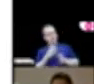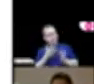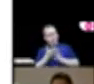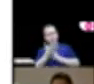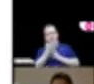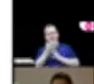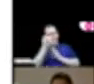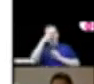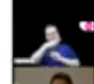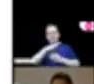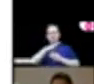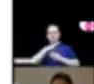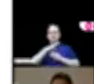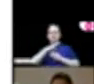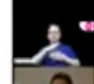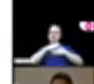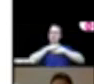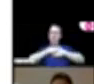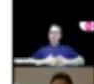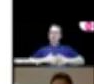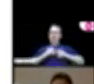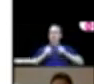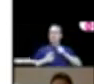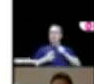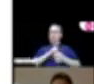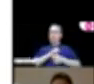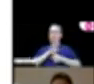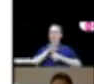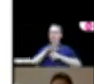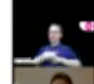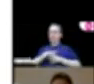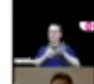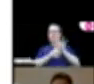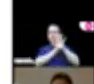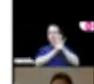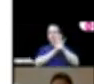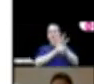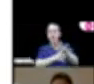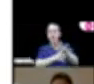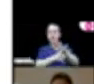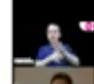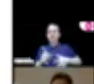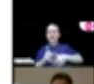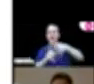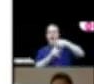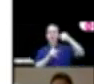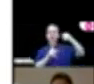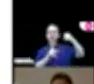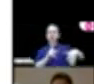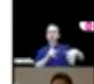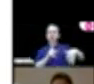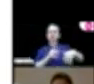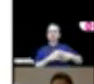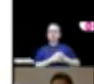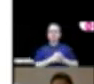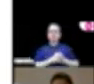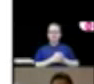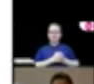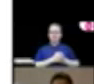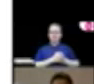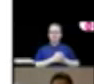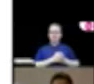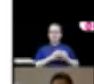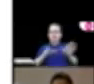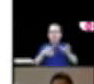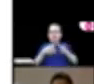genital mutilation, forced abortions, and group rapes and things